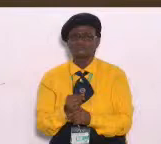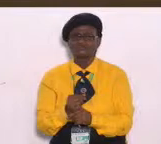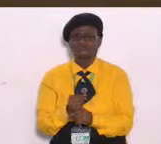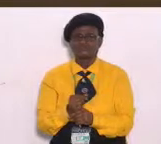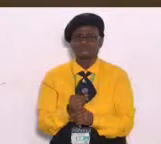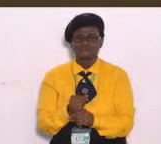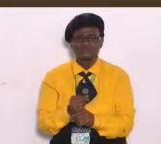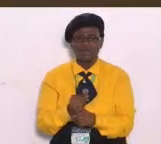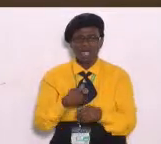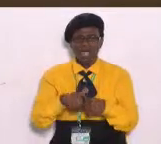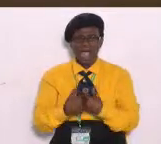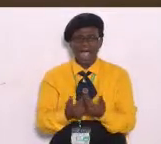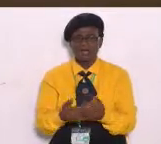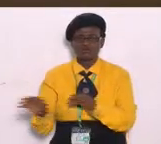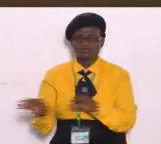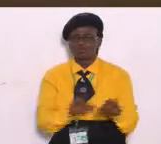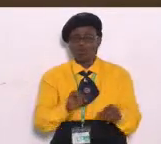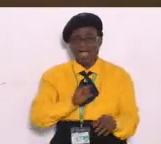How do I please Him?